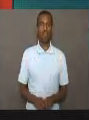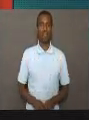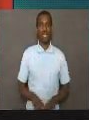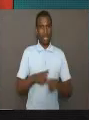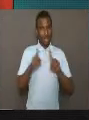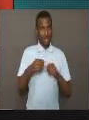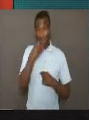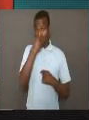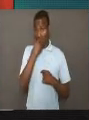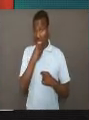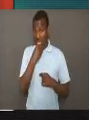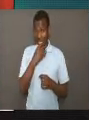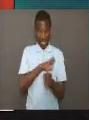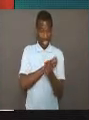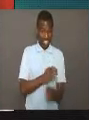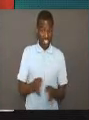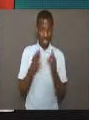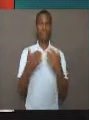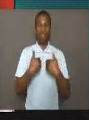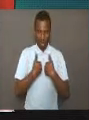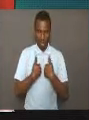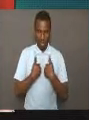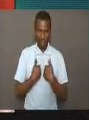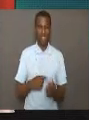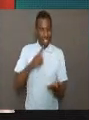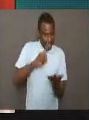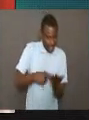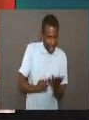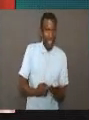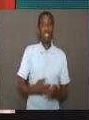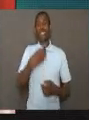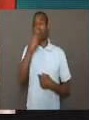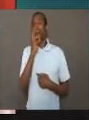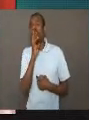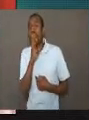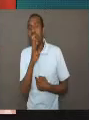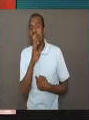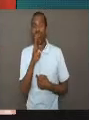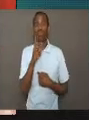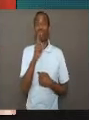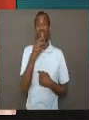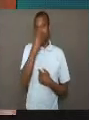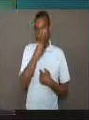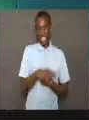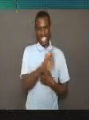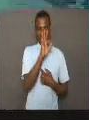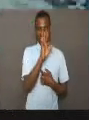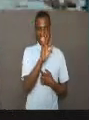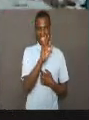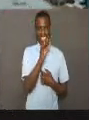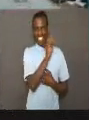energy. Thus, the water gets warmer, not cooler.